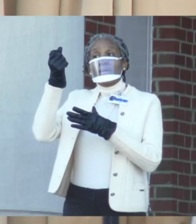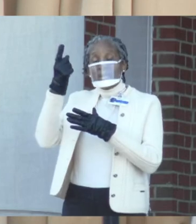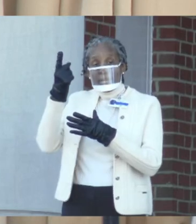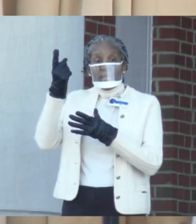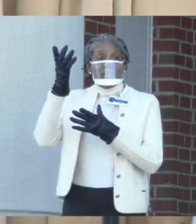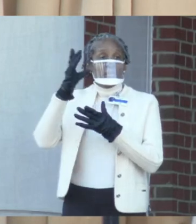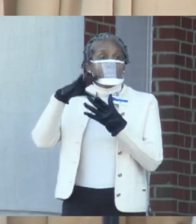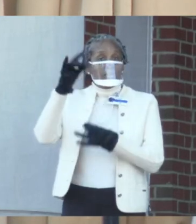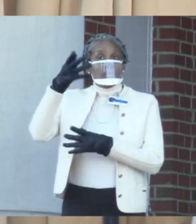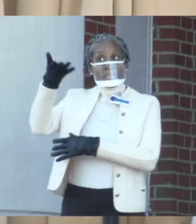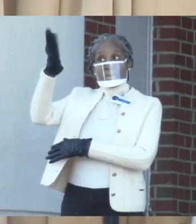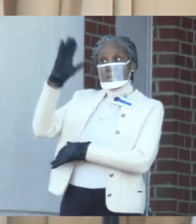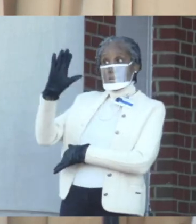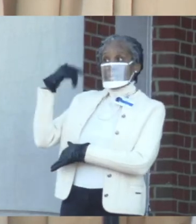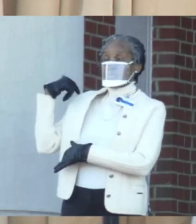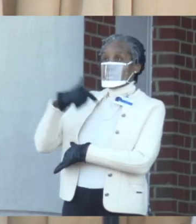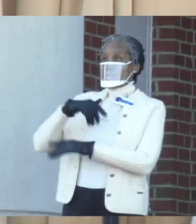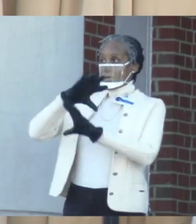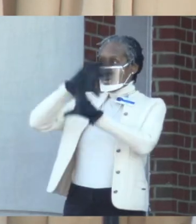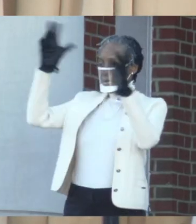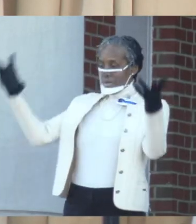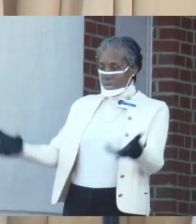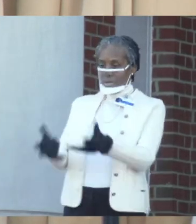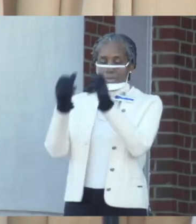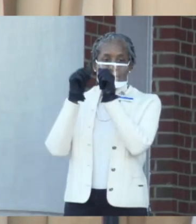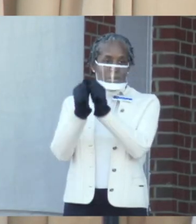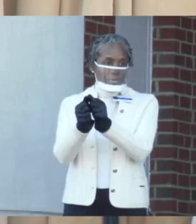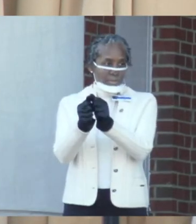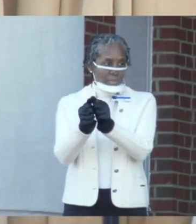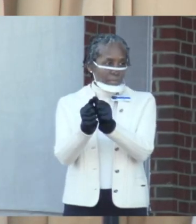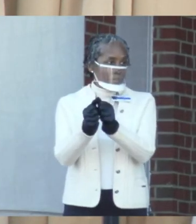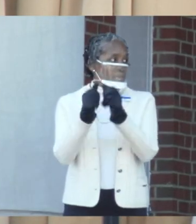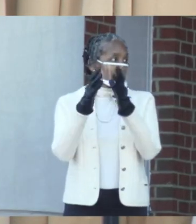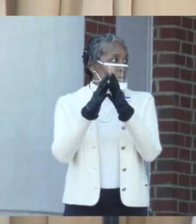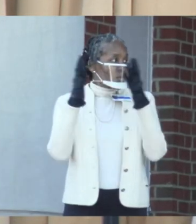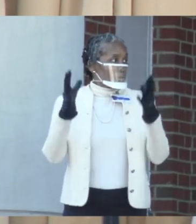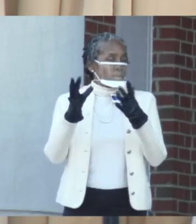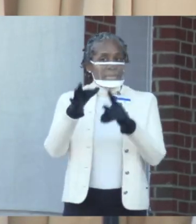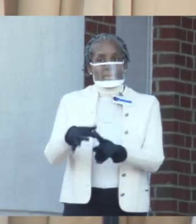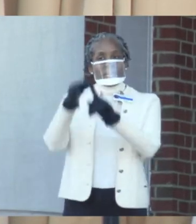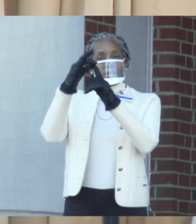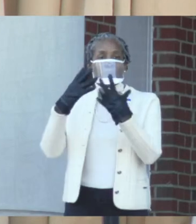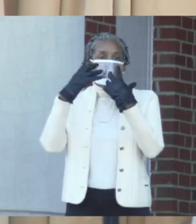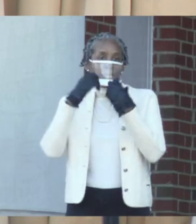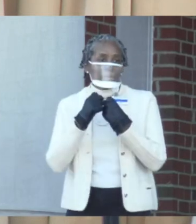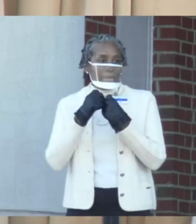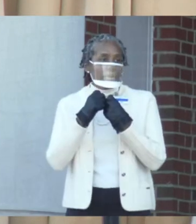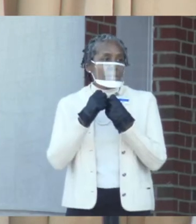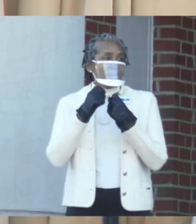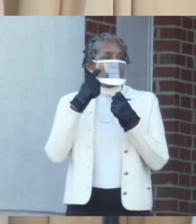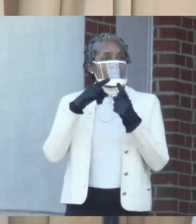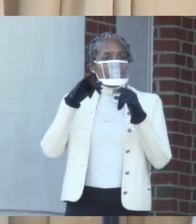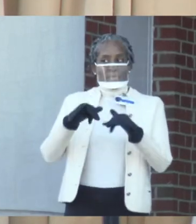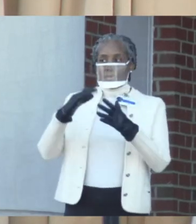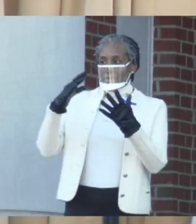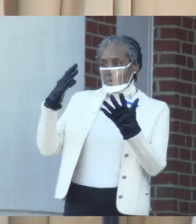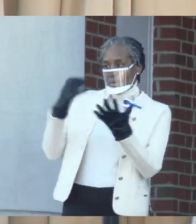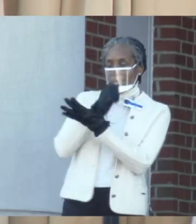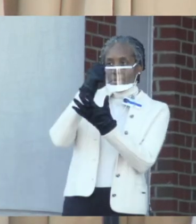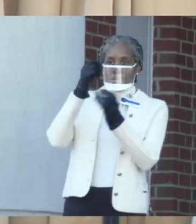by God, we are all here today, having gained something so special beyond just our education.